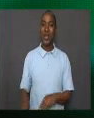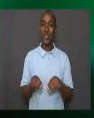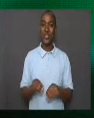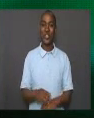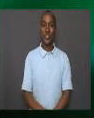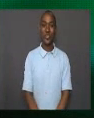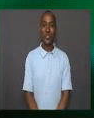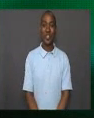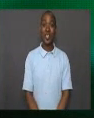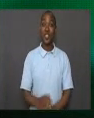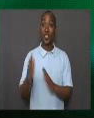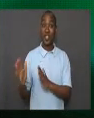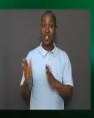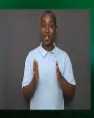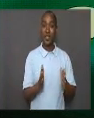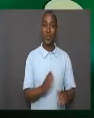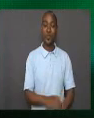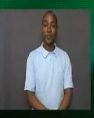Students, let's get ready.